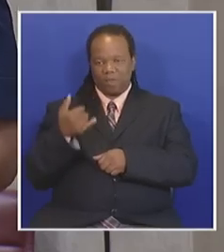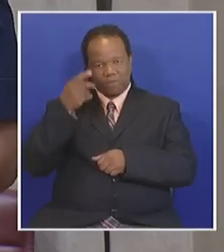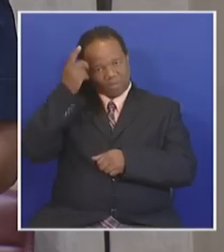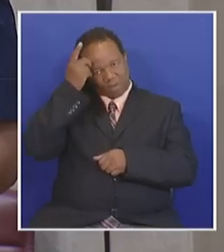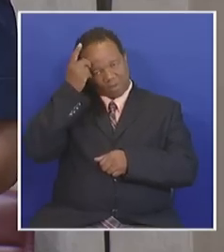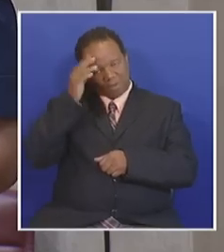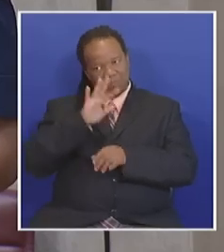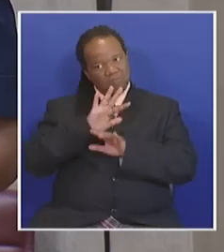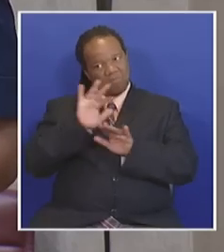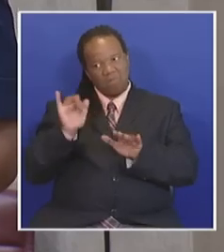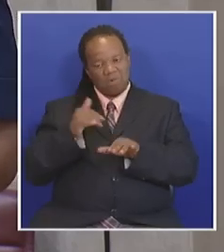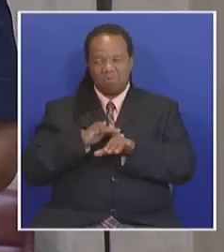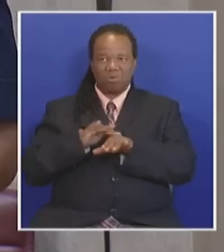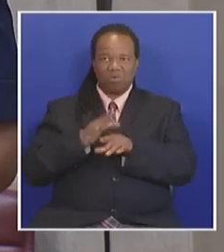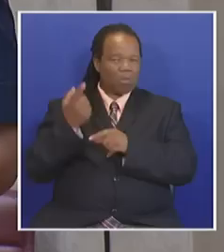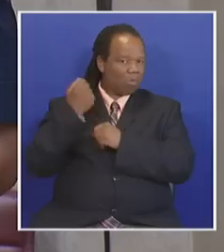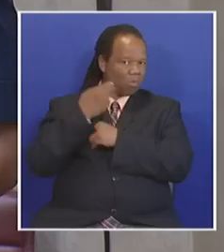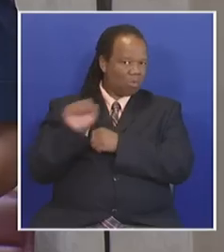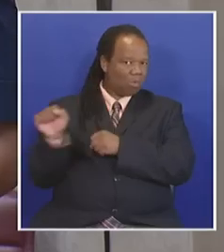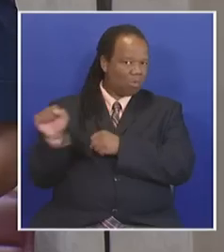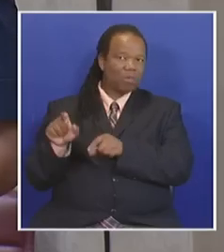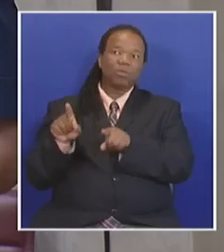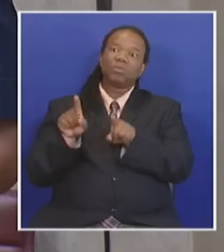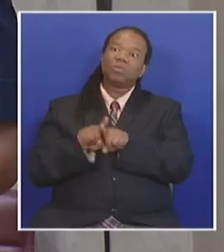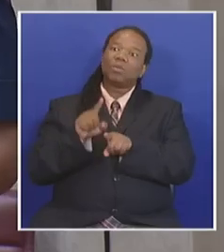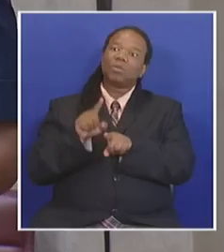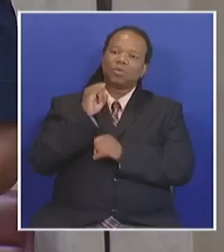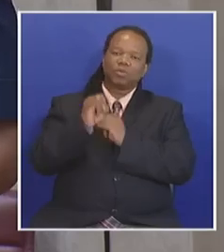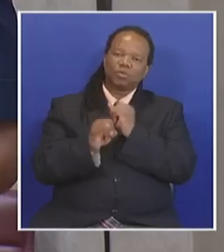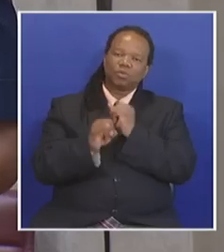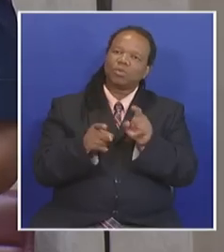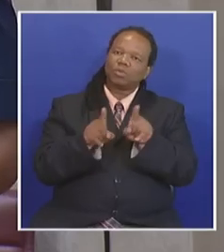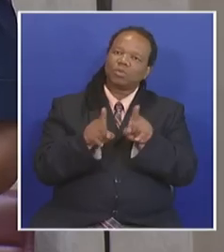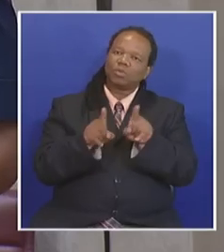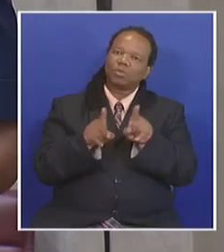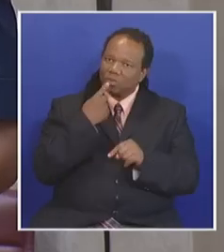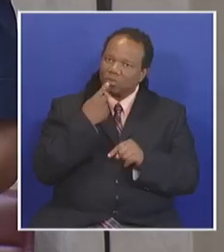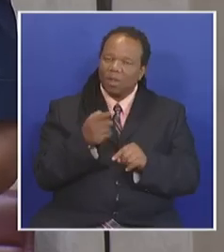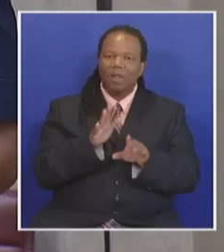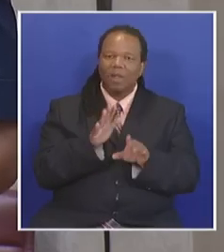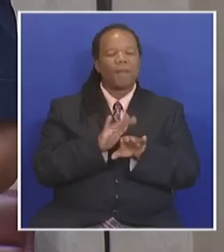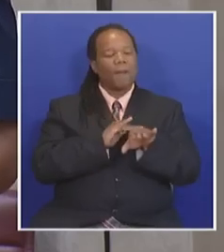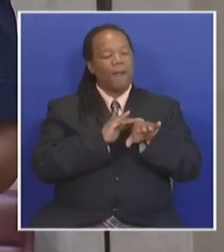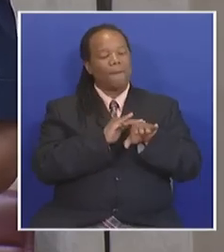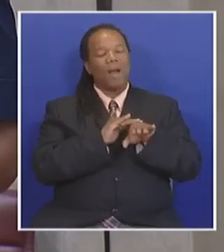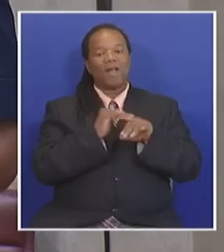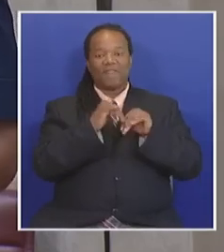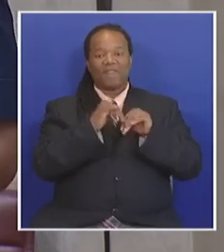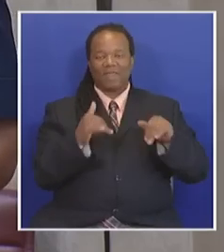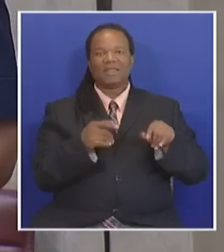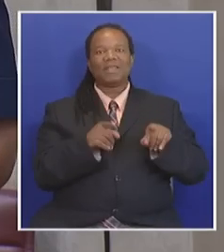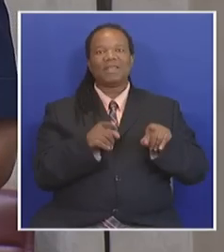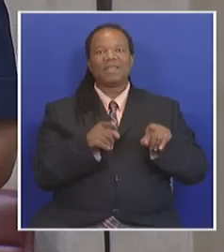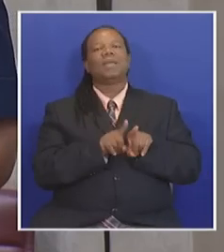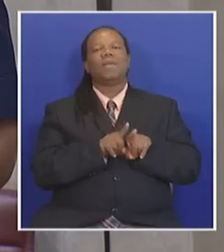acts of racism and institutions that perpetuate racism. Similarly, with apartheid, which was regarded as a crime against